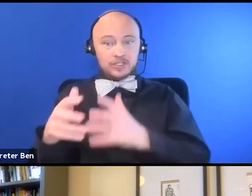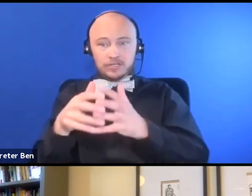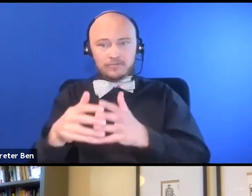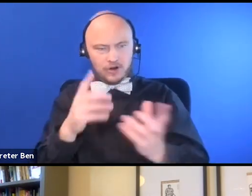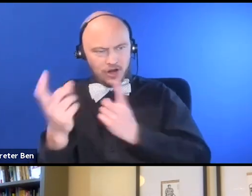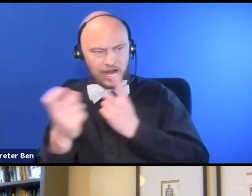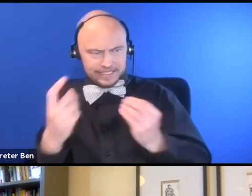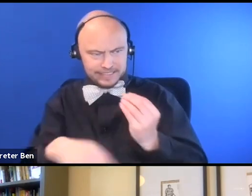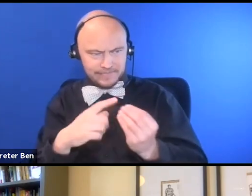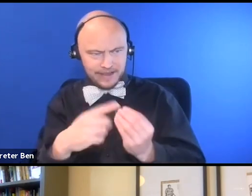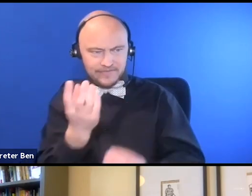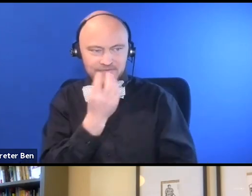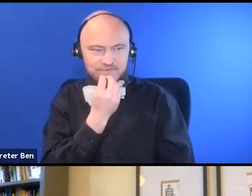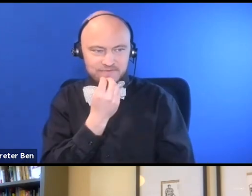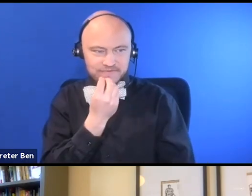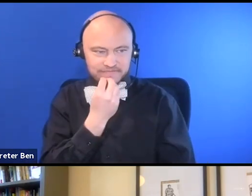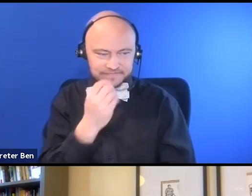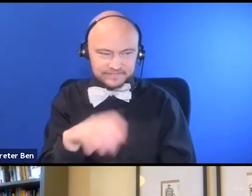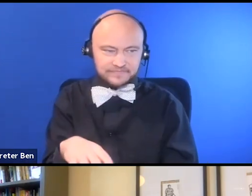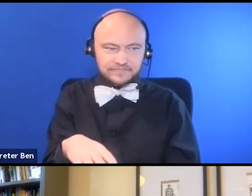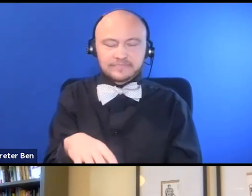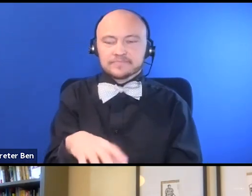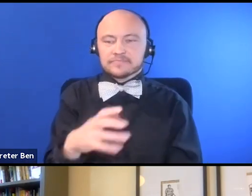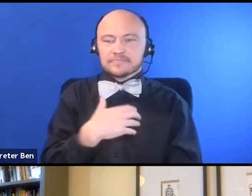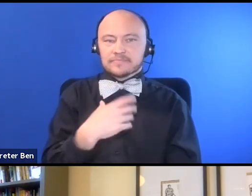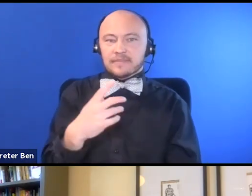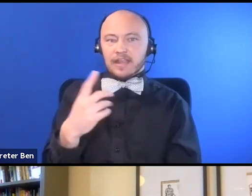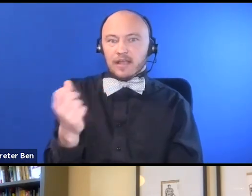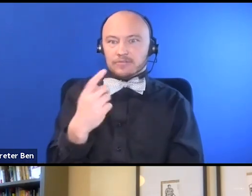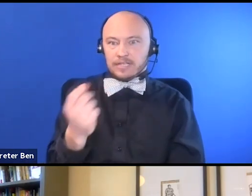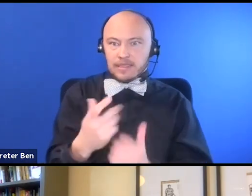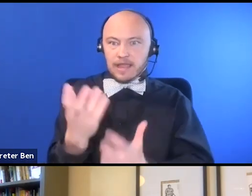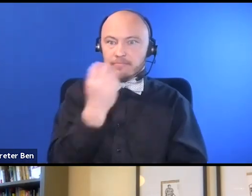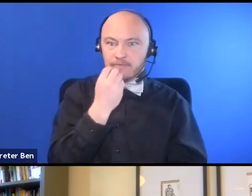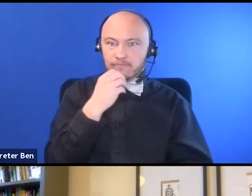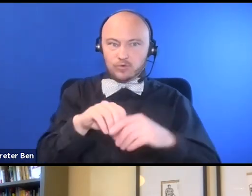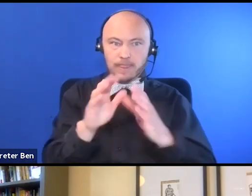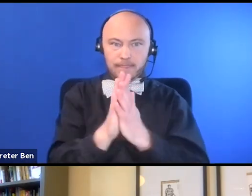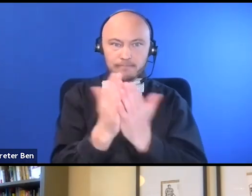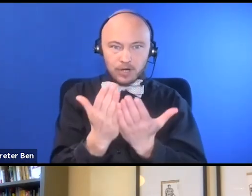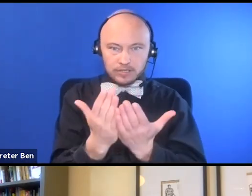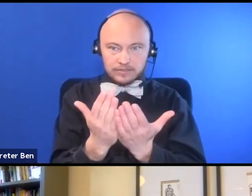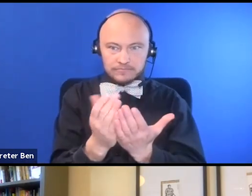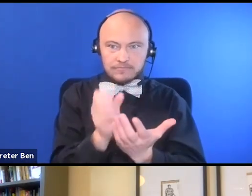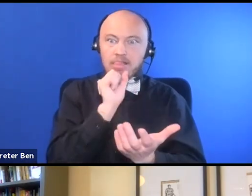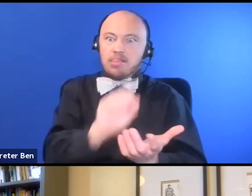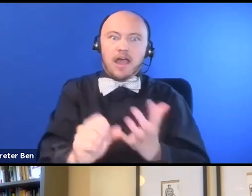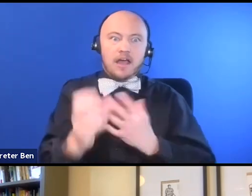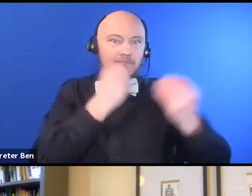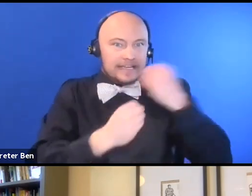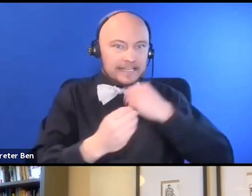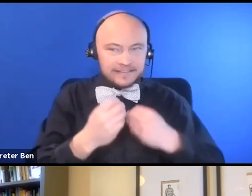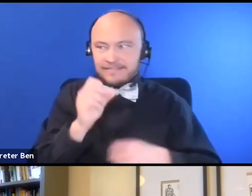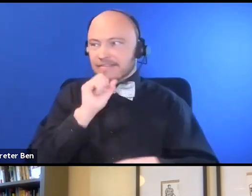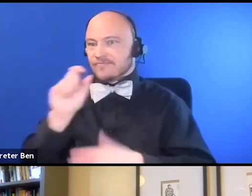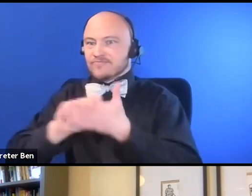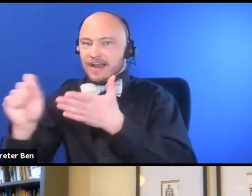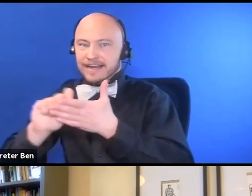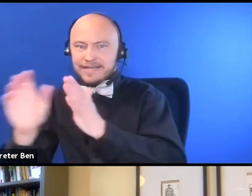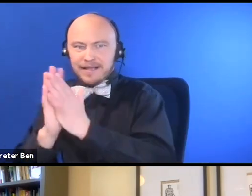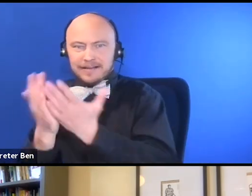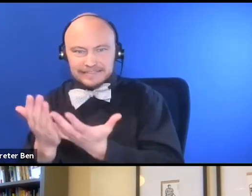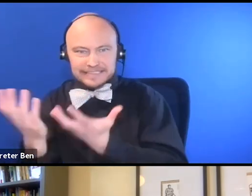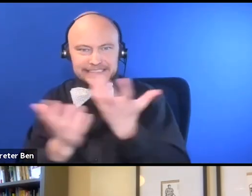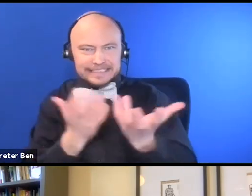about food, you know. I was asked a lot about food in my book, but also I love eating. I love writing about food. So